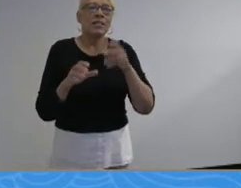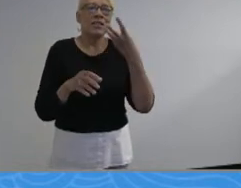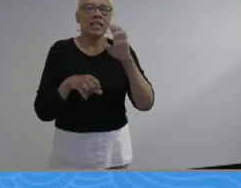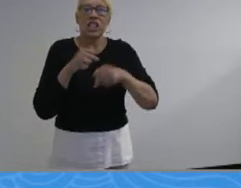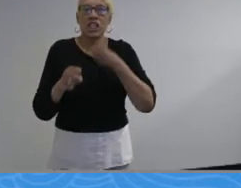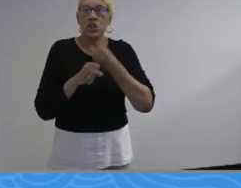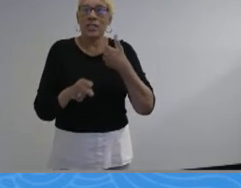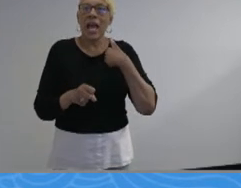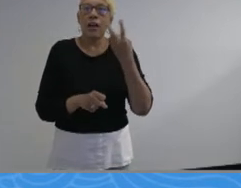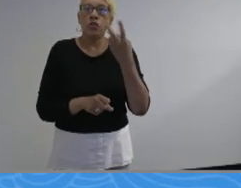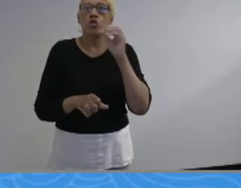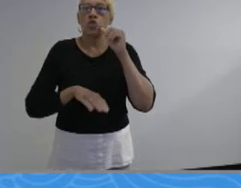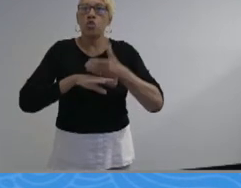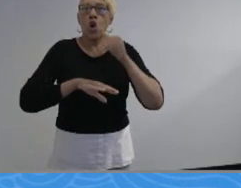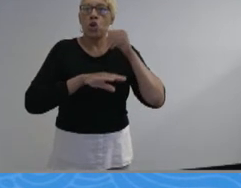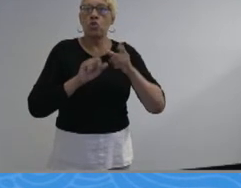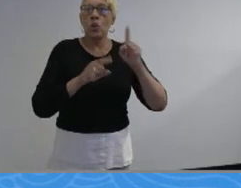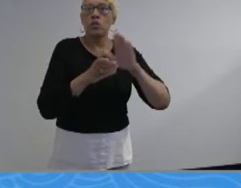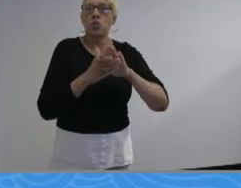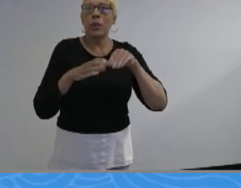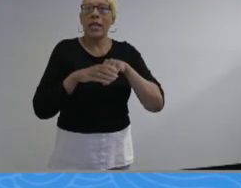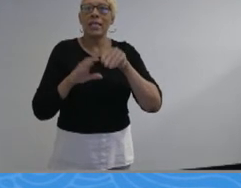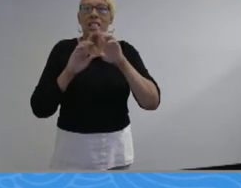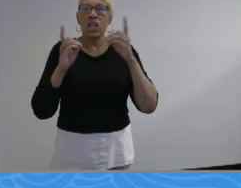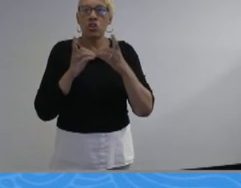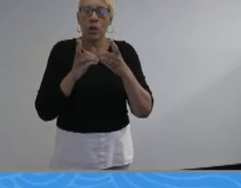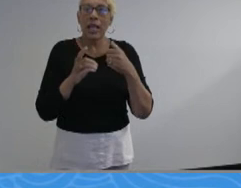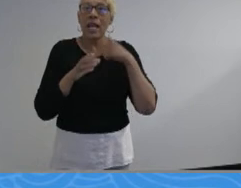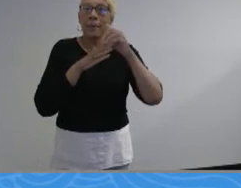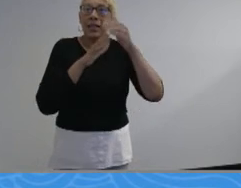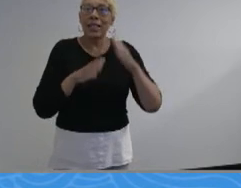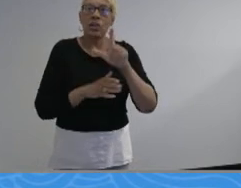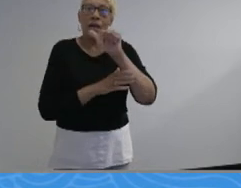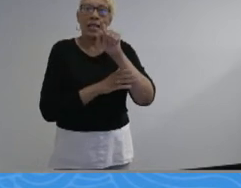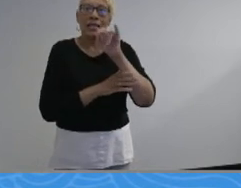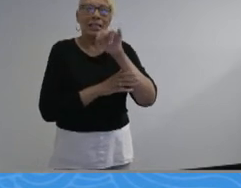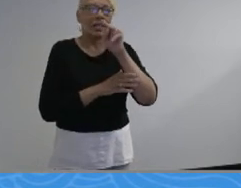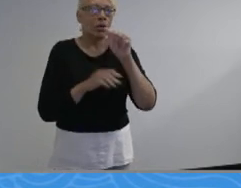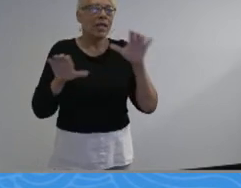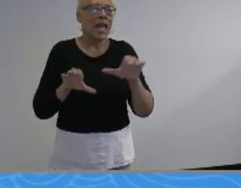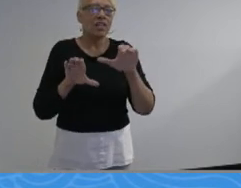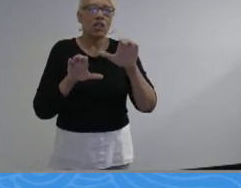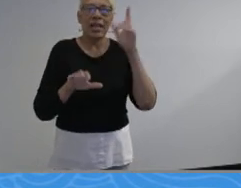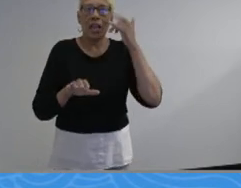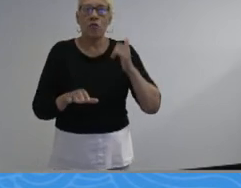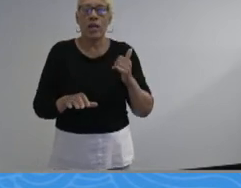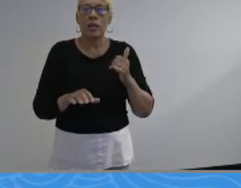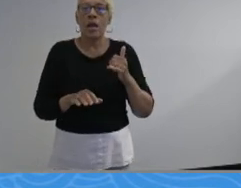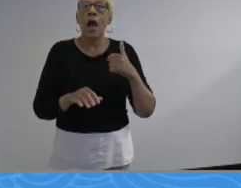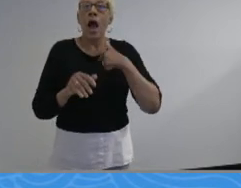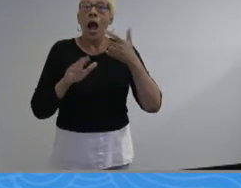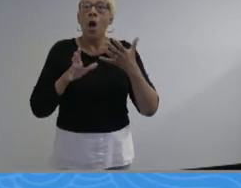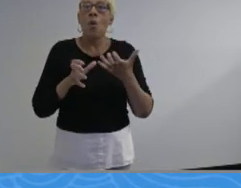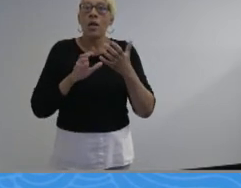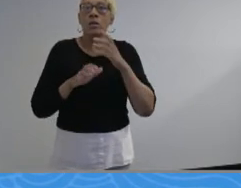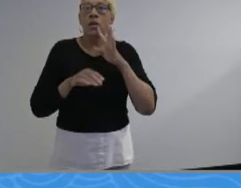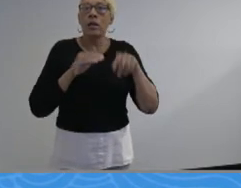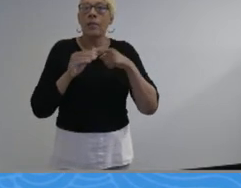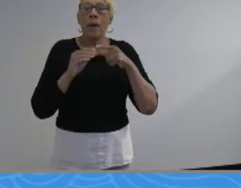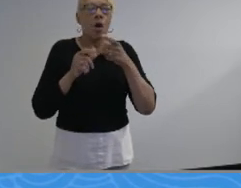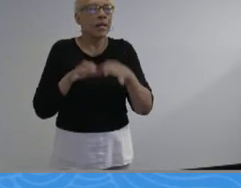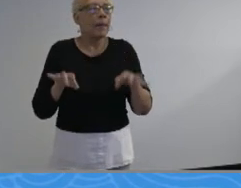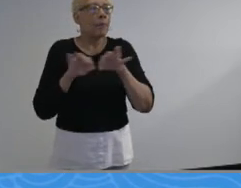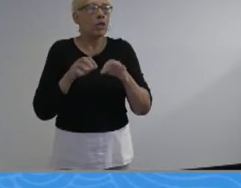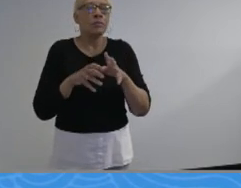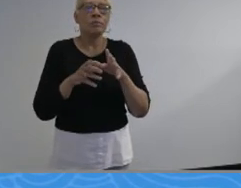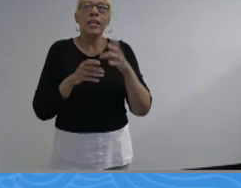daughters attending schools in the district, and I am a leader in Latinos in Action California. I would like to address an important issue regarding the inclusion of